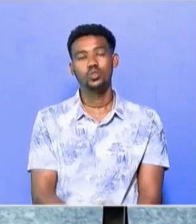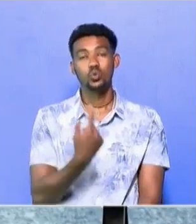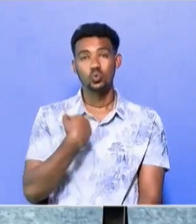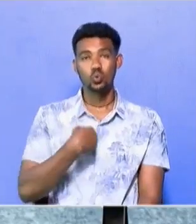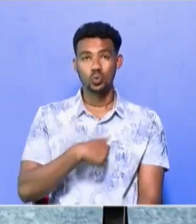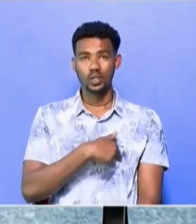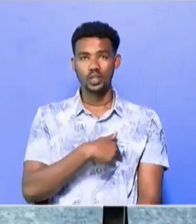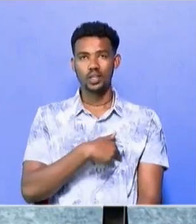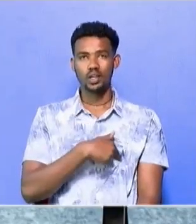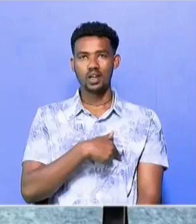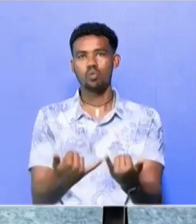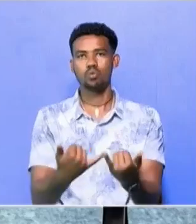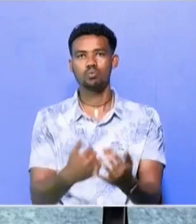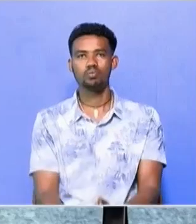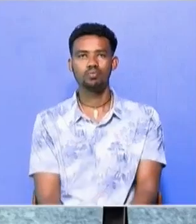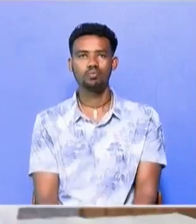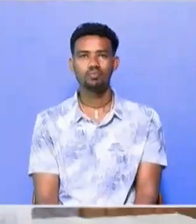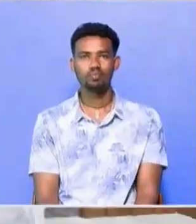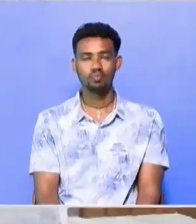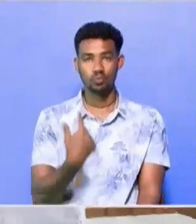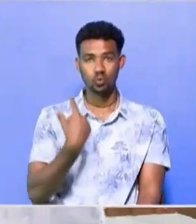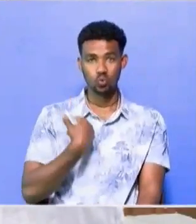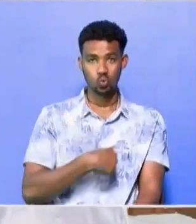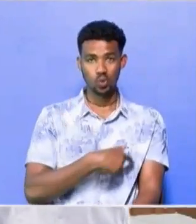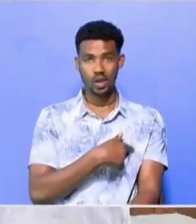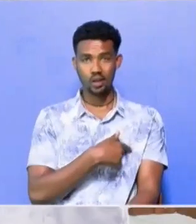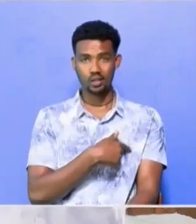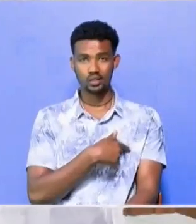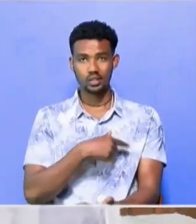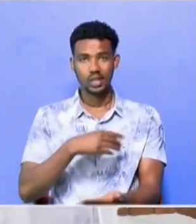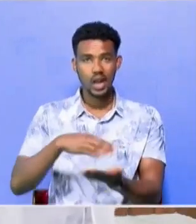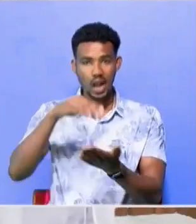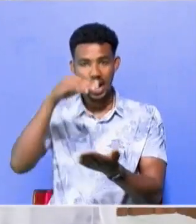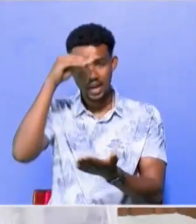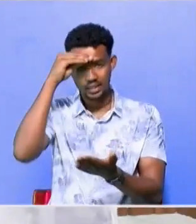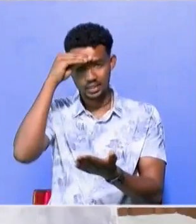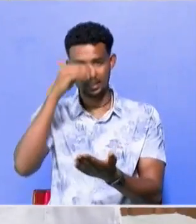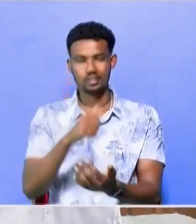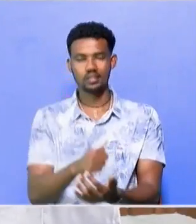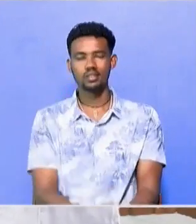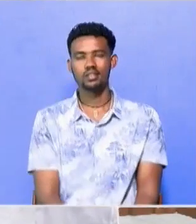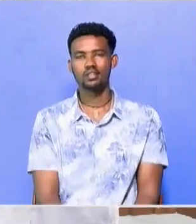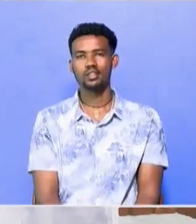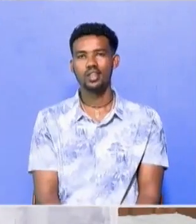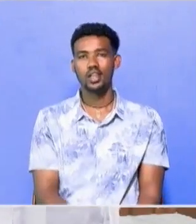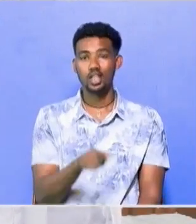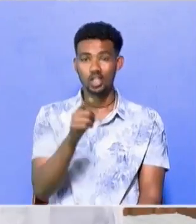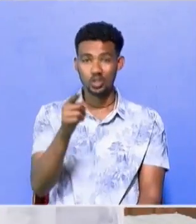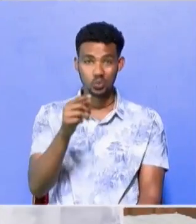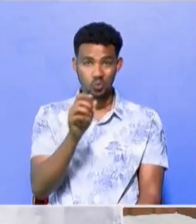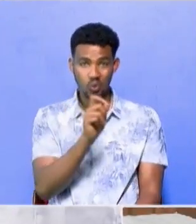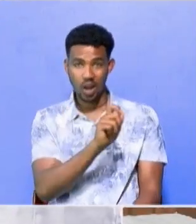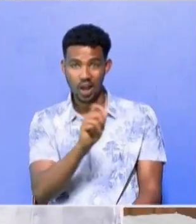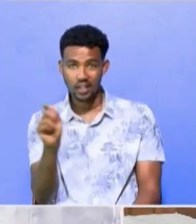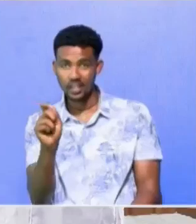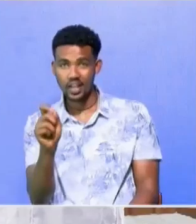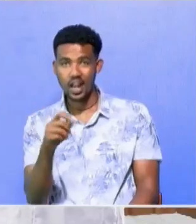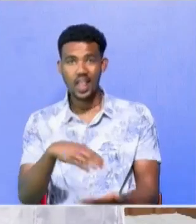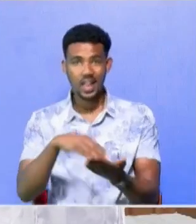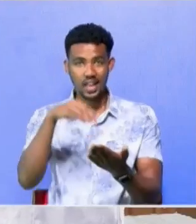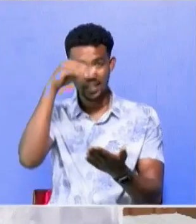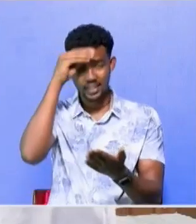We are learning. We are learning. If you underline learning, you